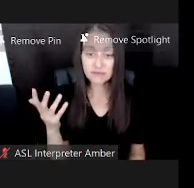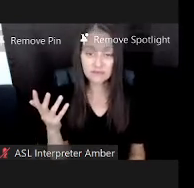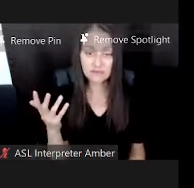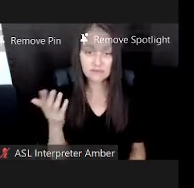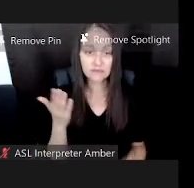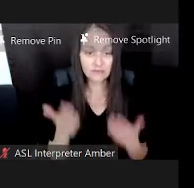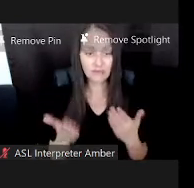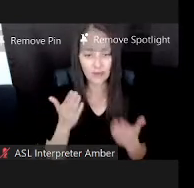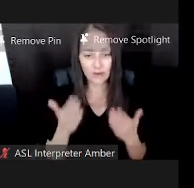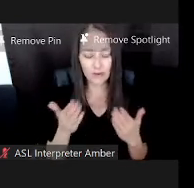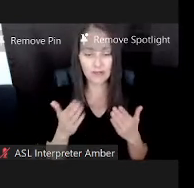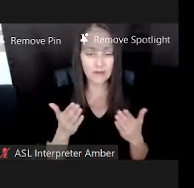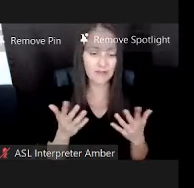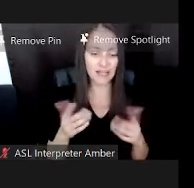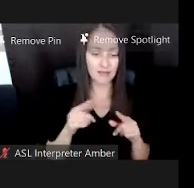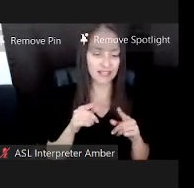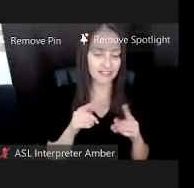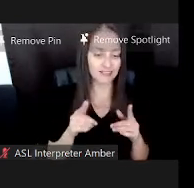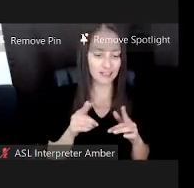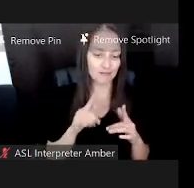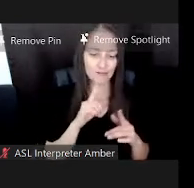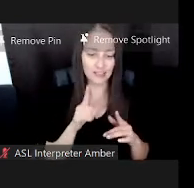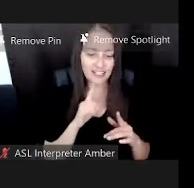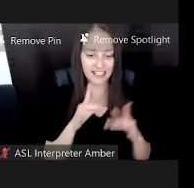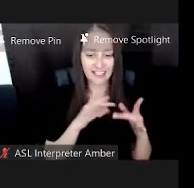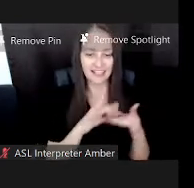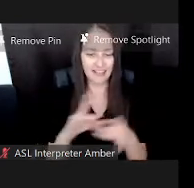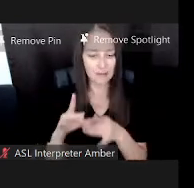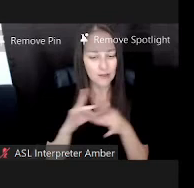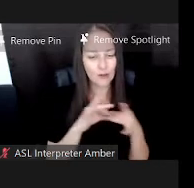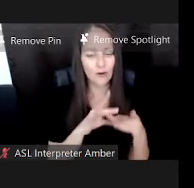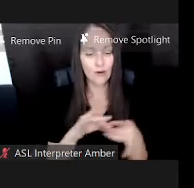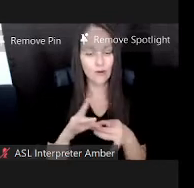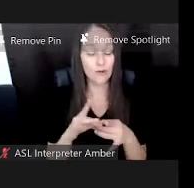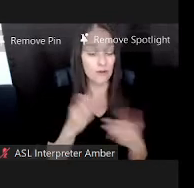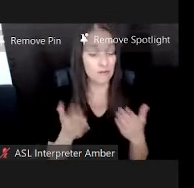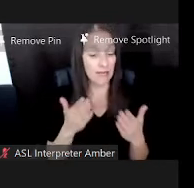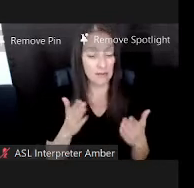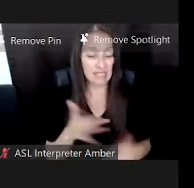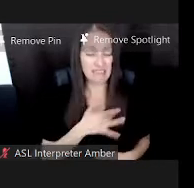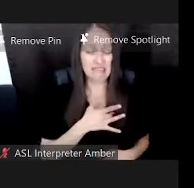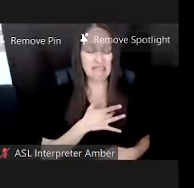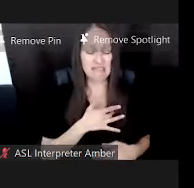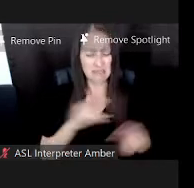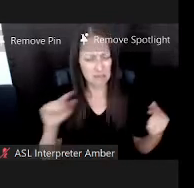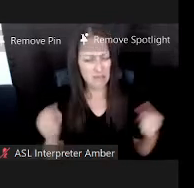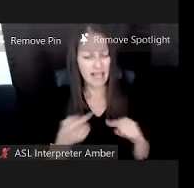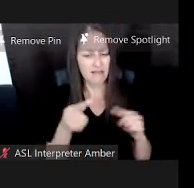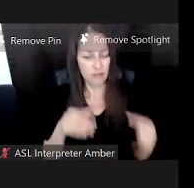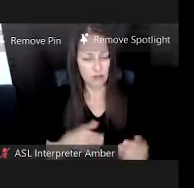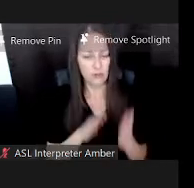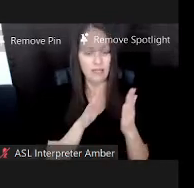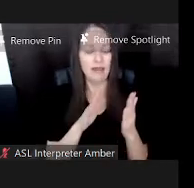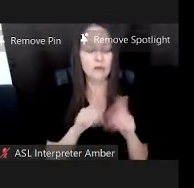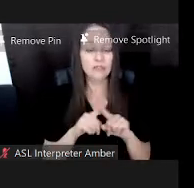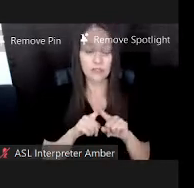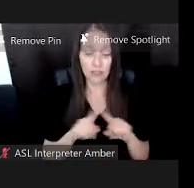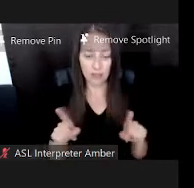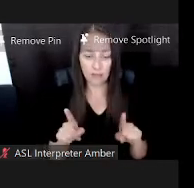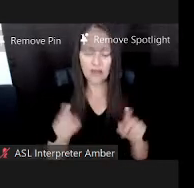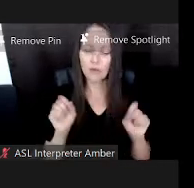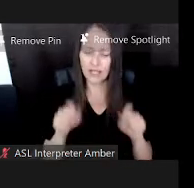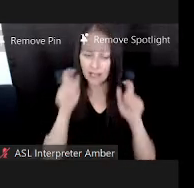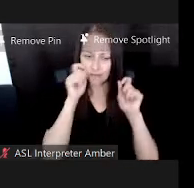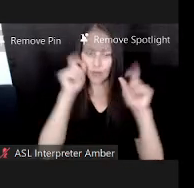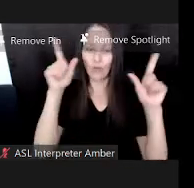or elliptical or provocative, painful to encounter, and yet it makes us awake to the world differently. If